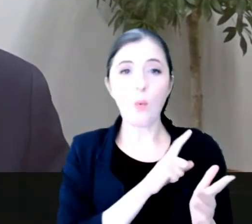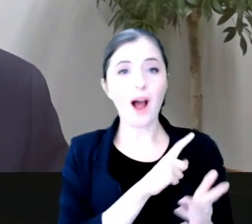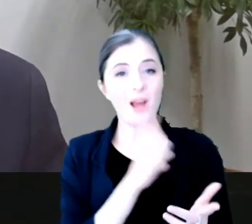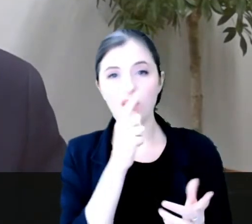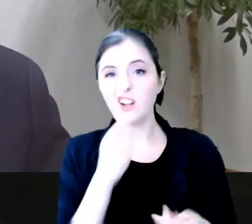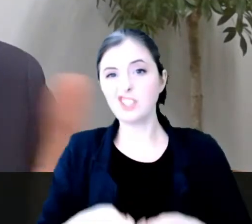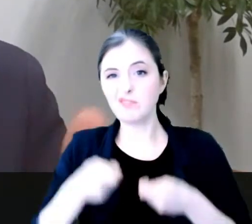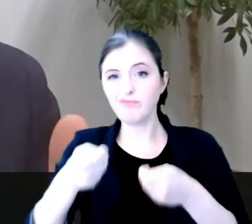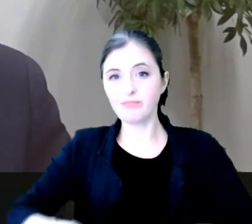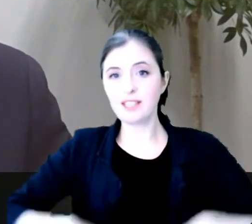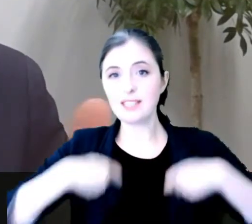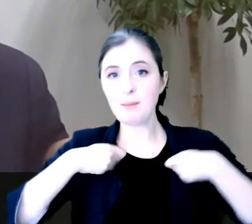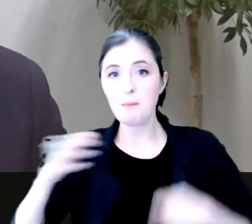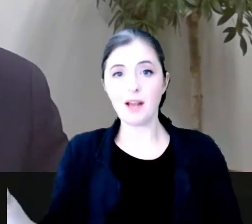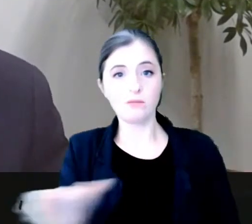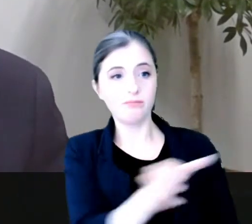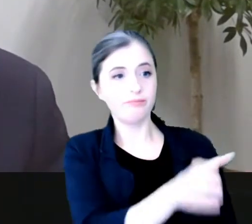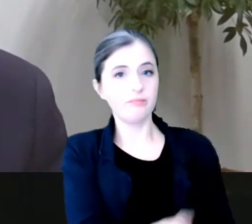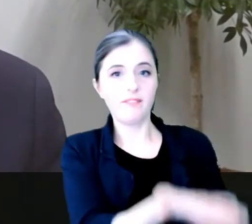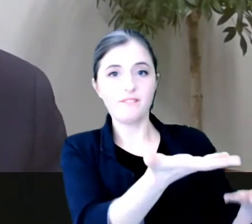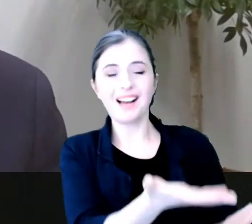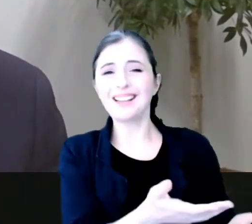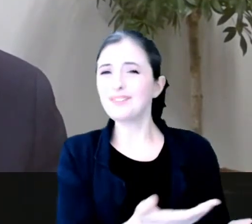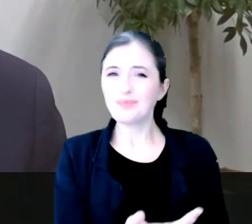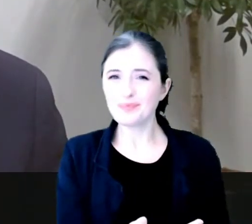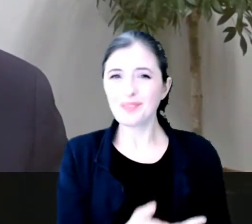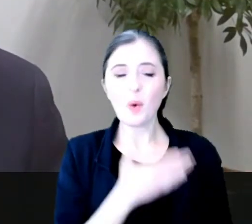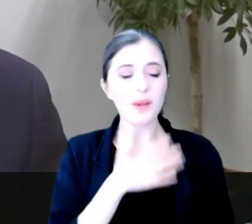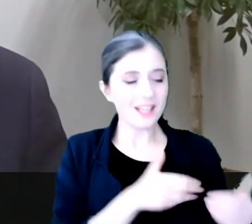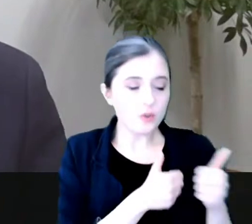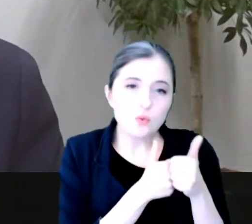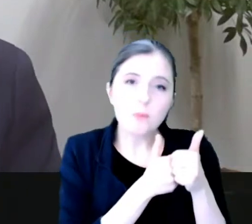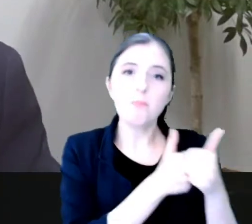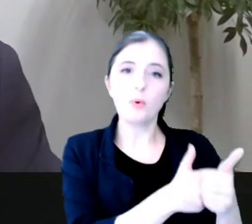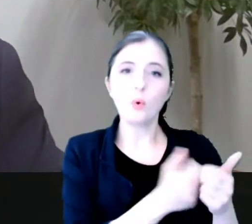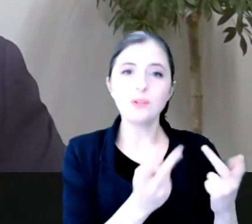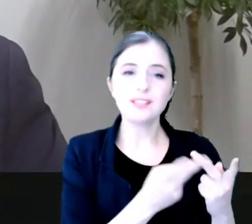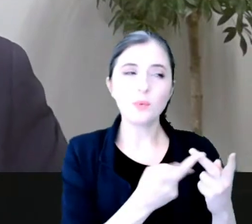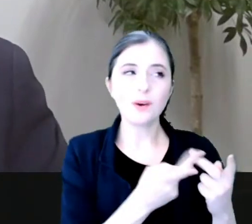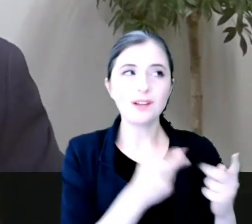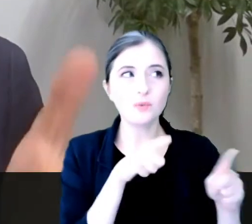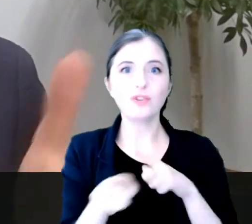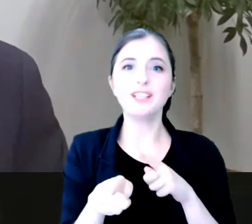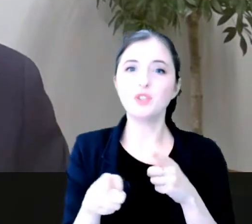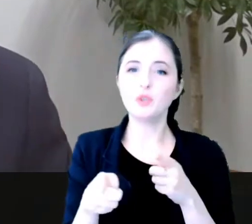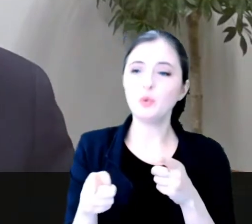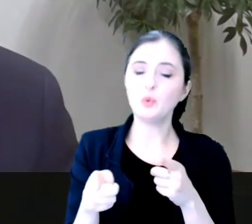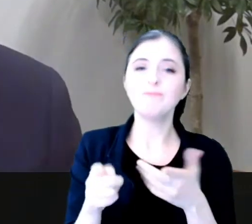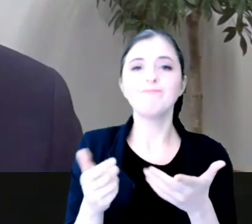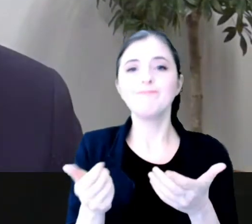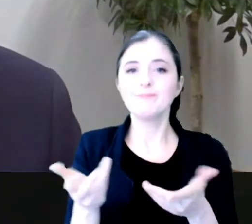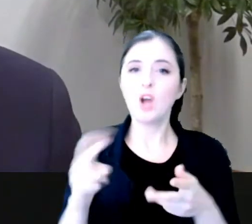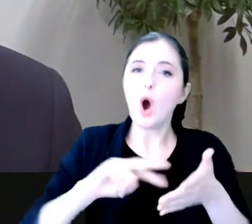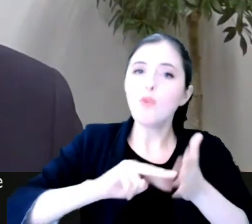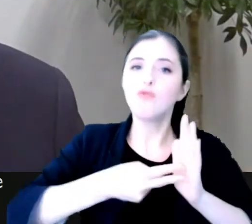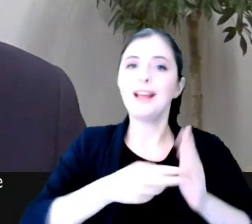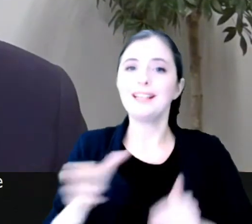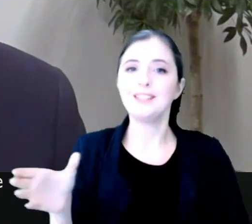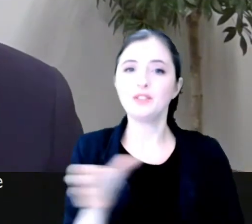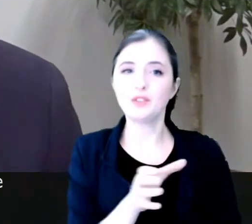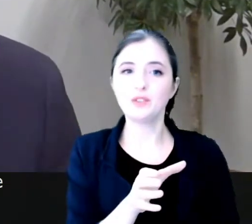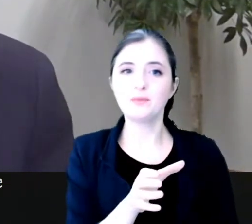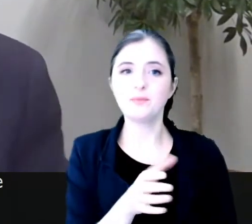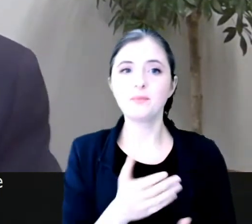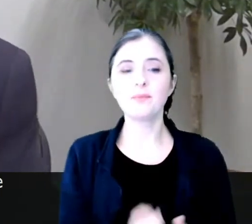a building because they're responsibility to provide support. But we are trying to negotiate that. But we can't take over an empty property. The law doesn't allow us to